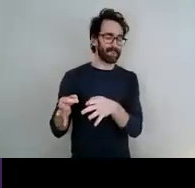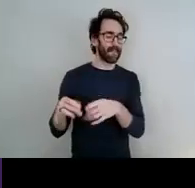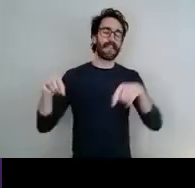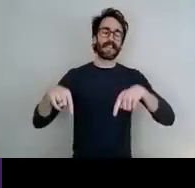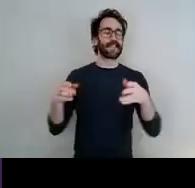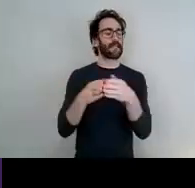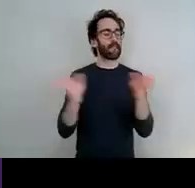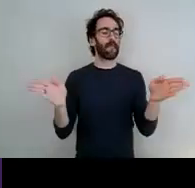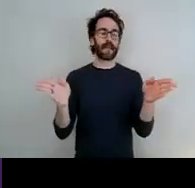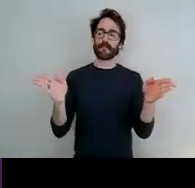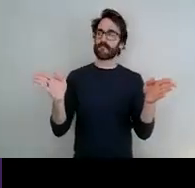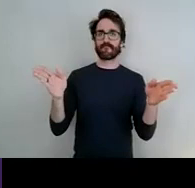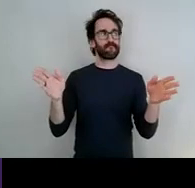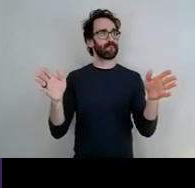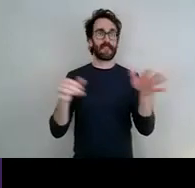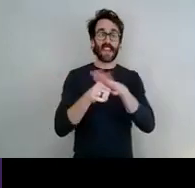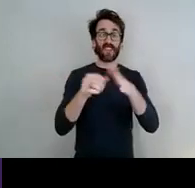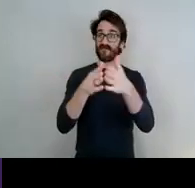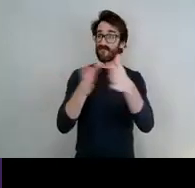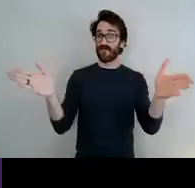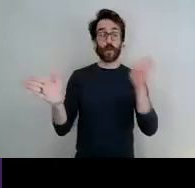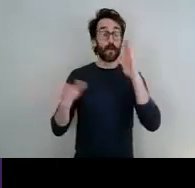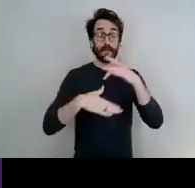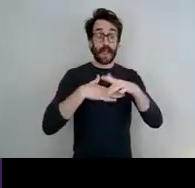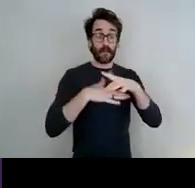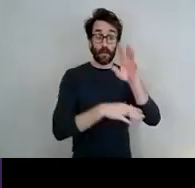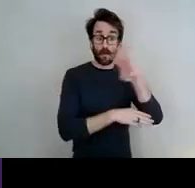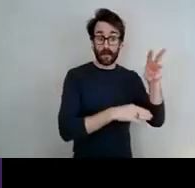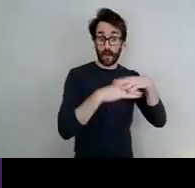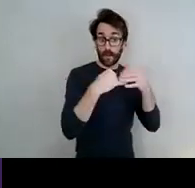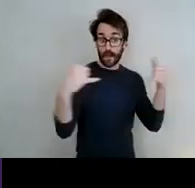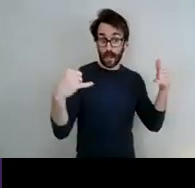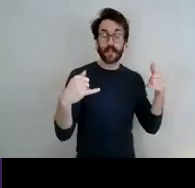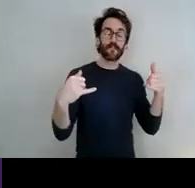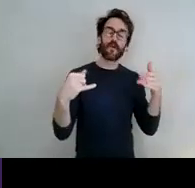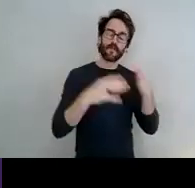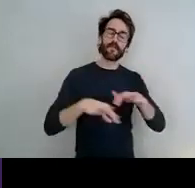be available on our website. So just being conscious of that.